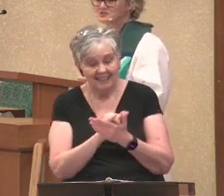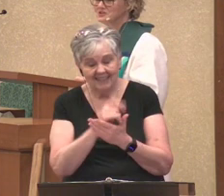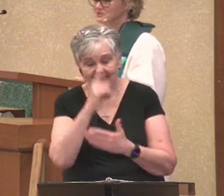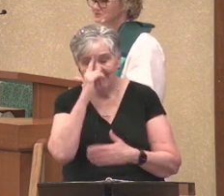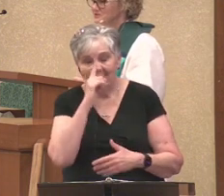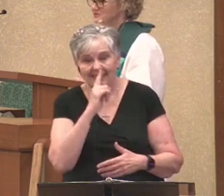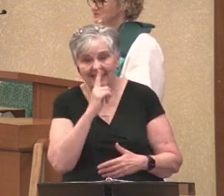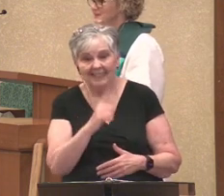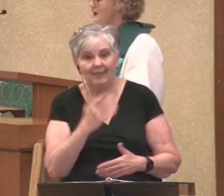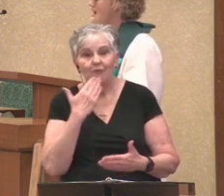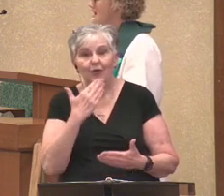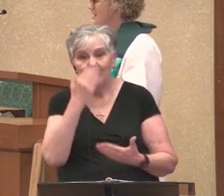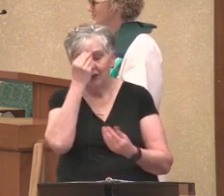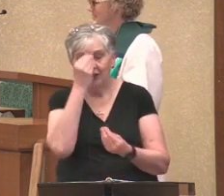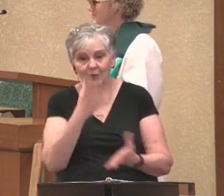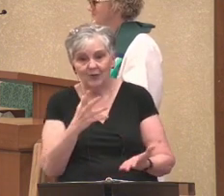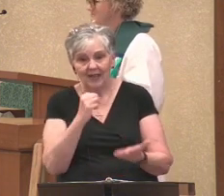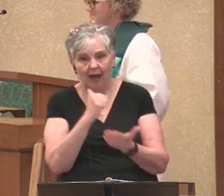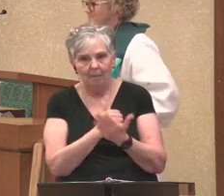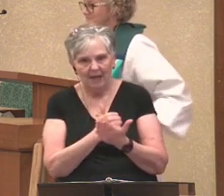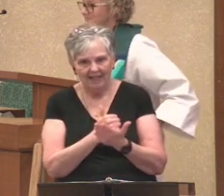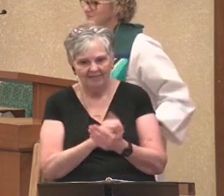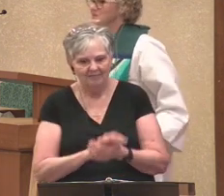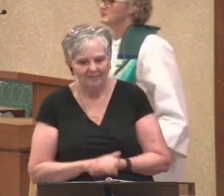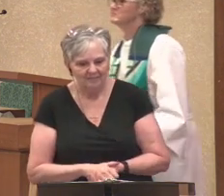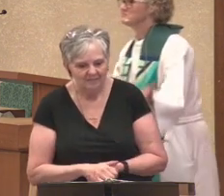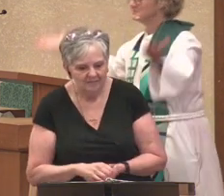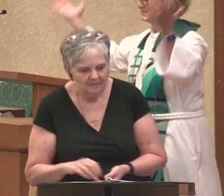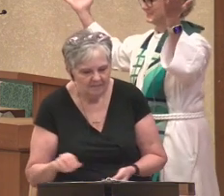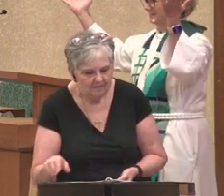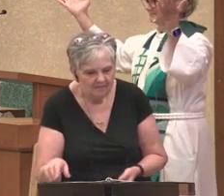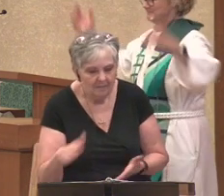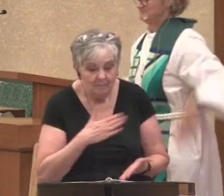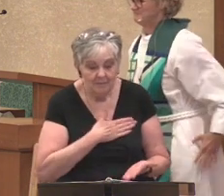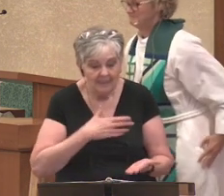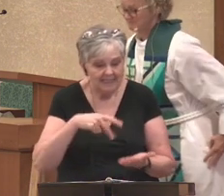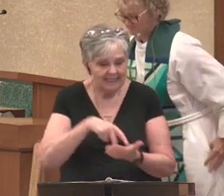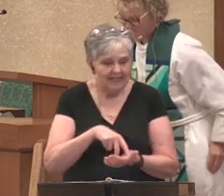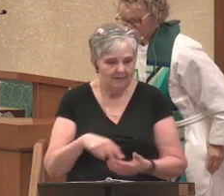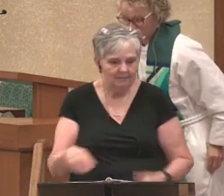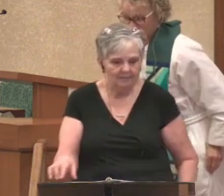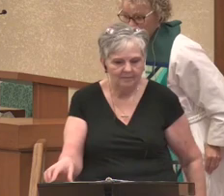is indeed good news. Amen. Please stand.